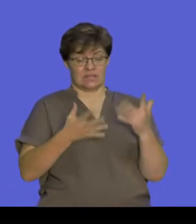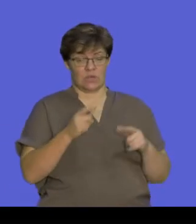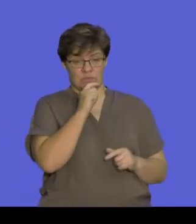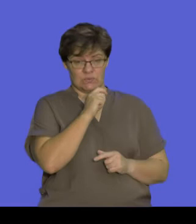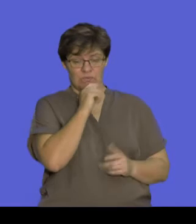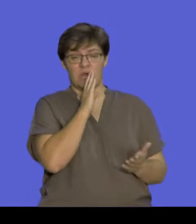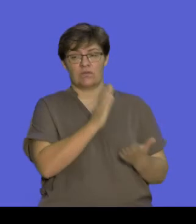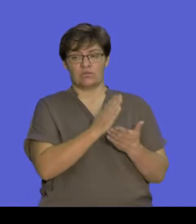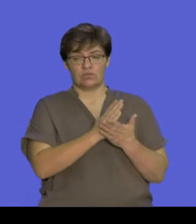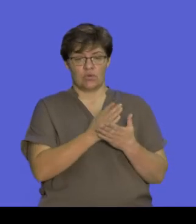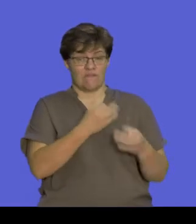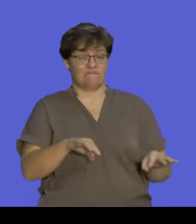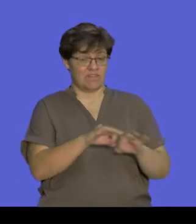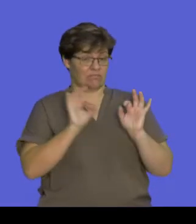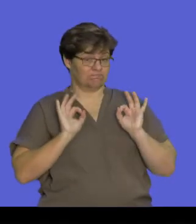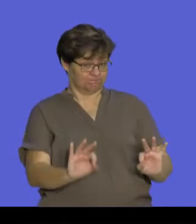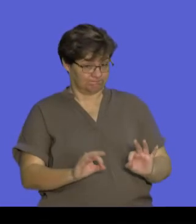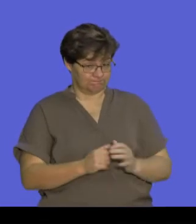we've got those values correct.